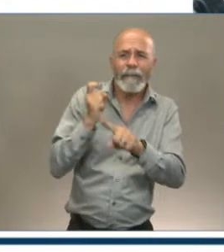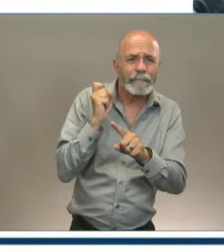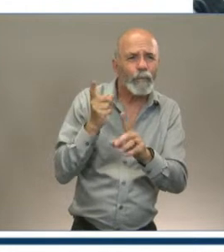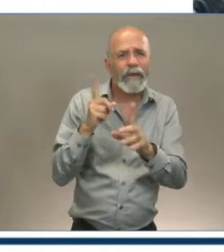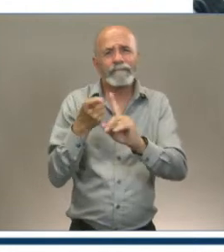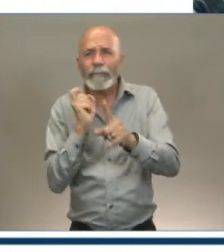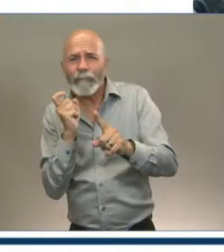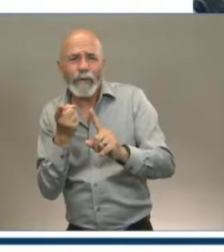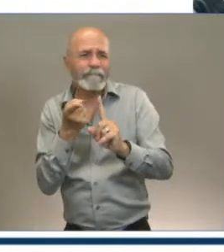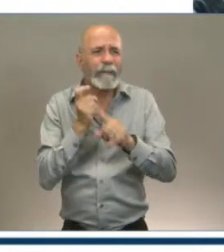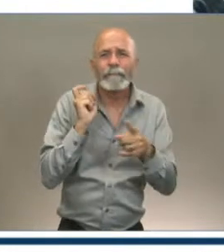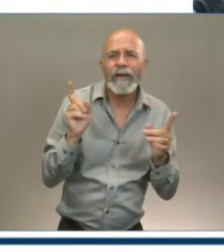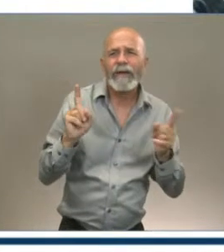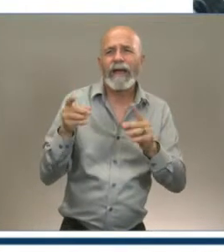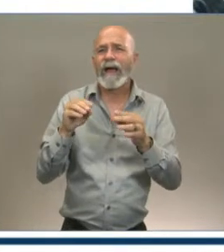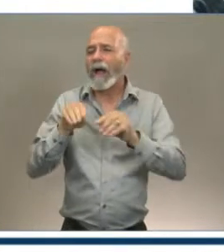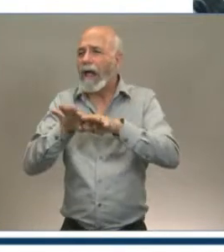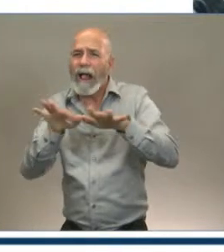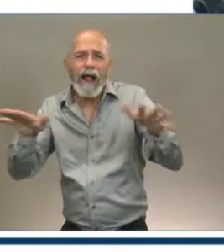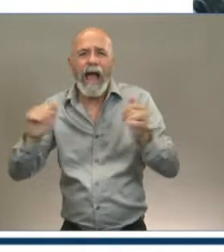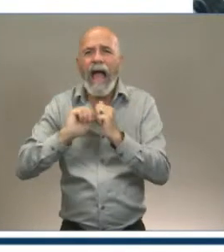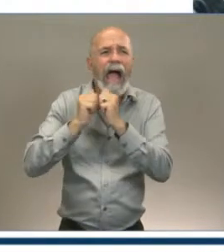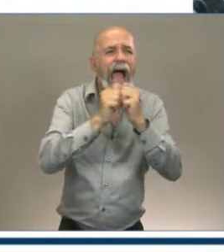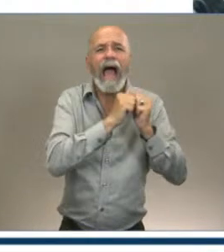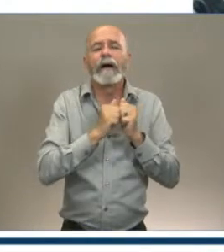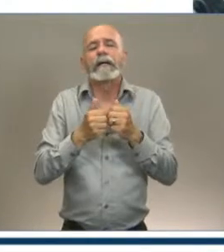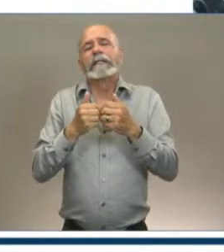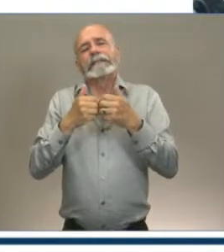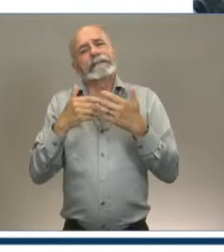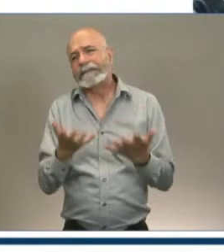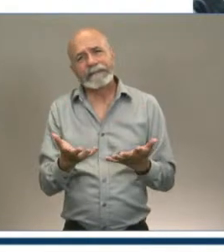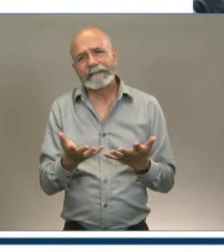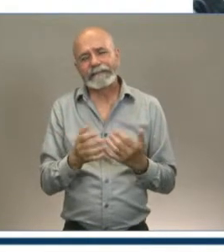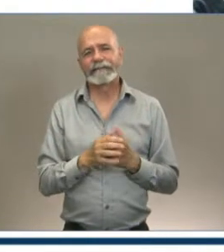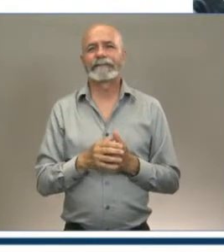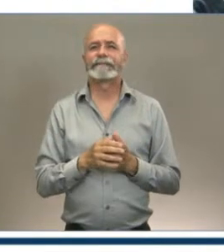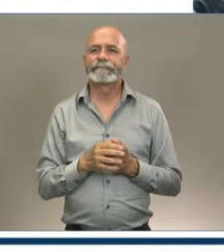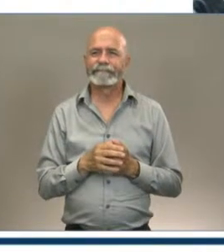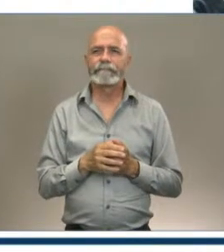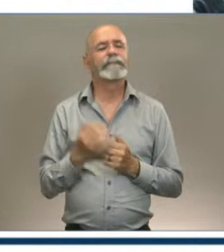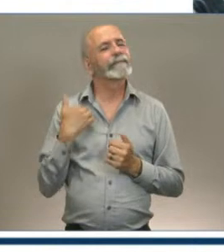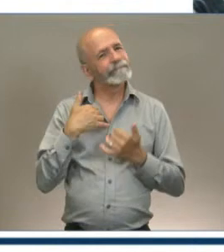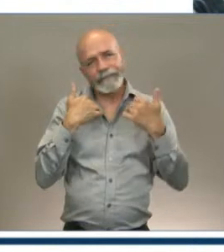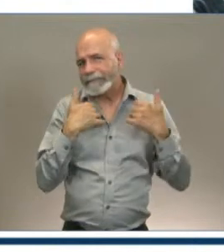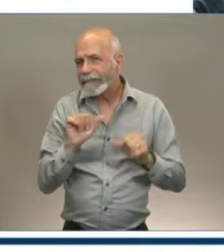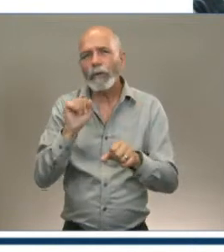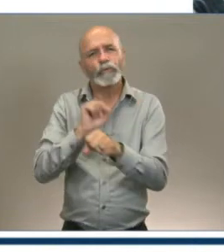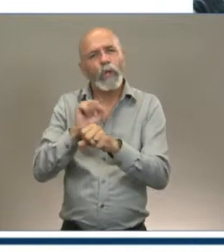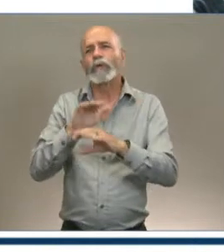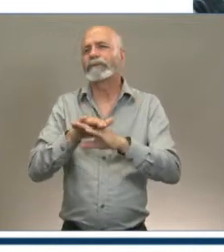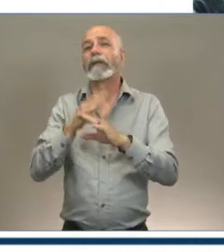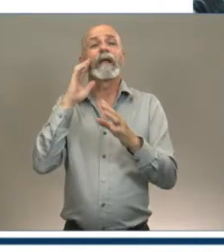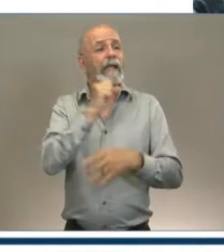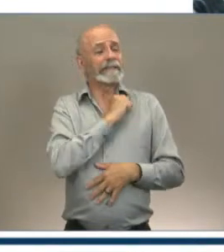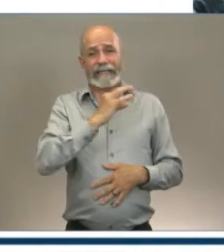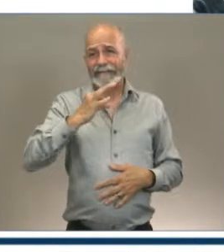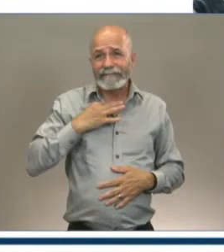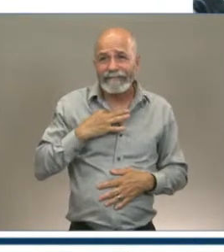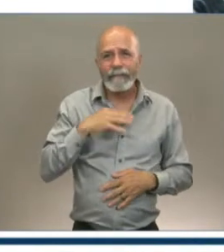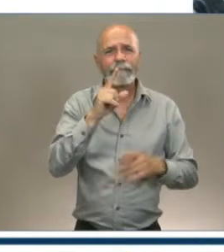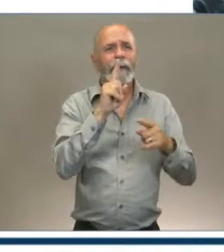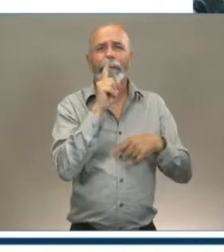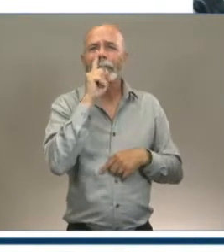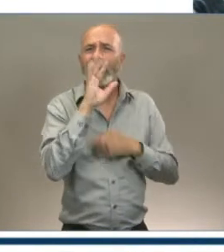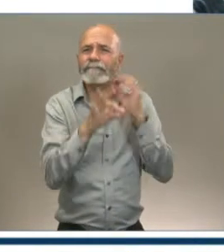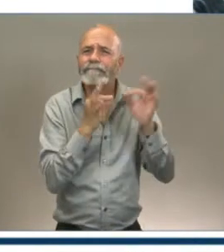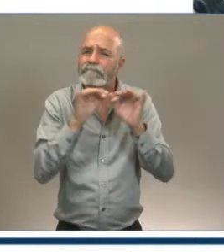outbreak. There's nothing definitive yet. We have continued to do testing of our staff. We've retested